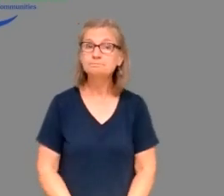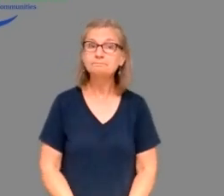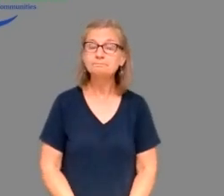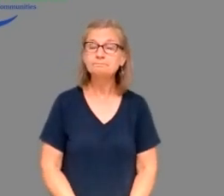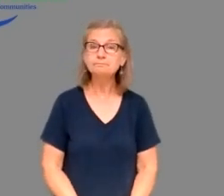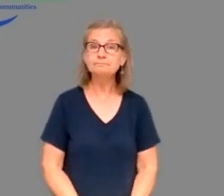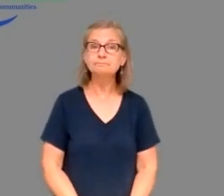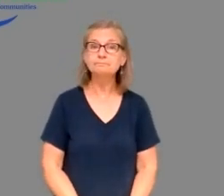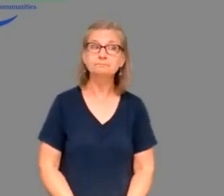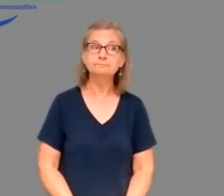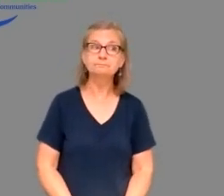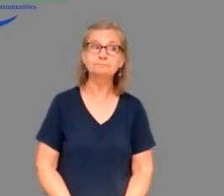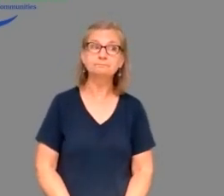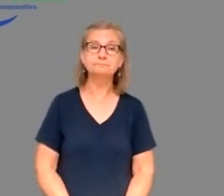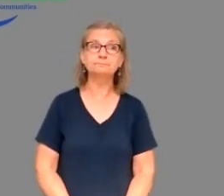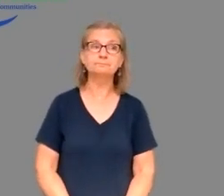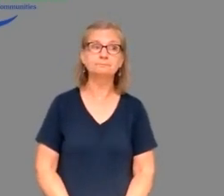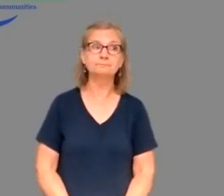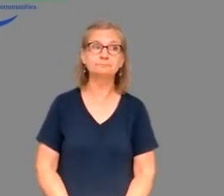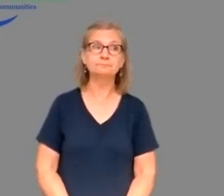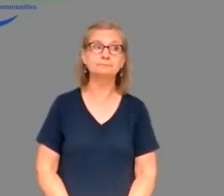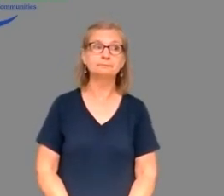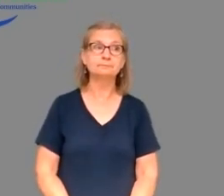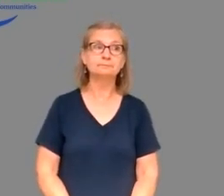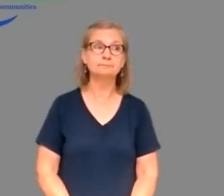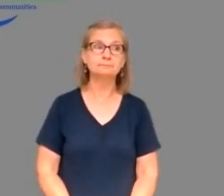It is a good question.